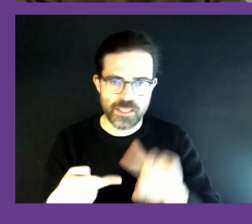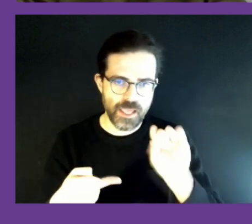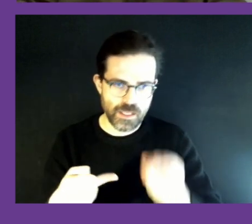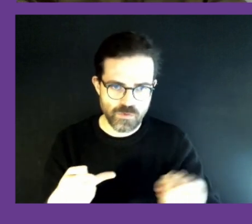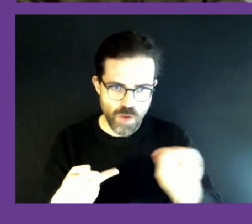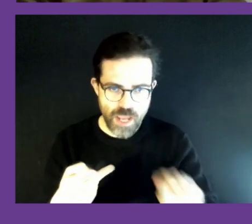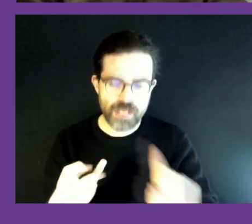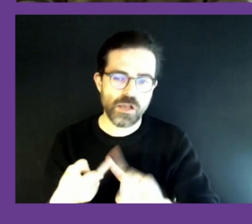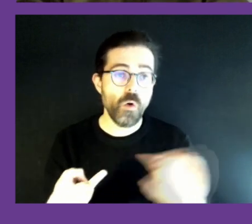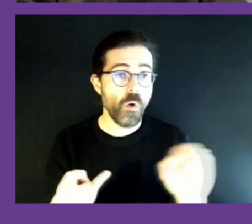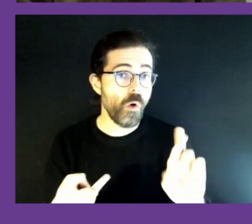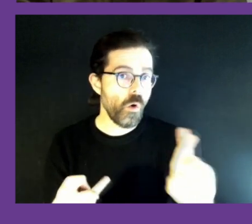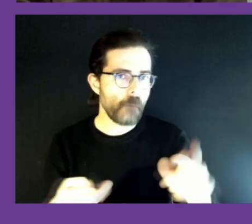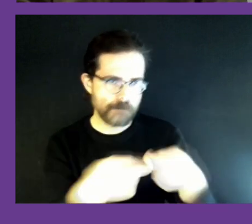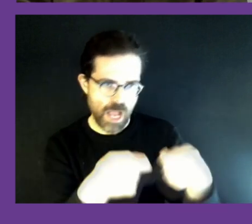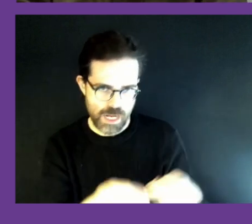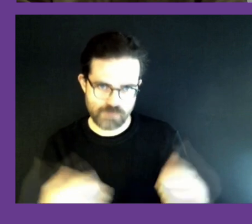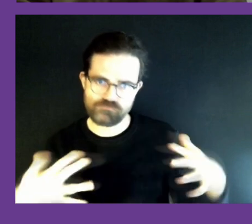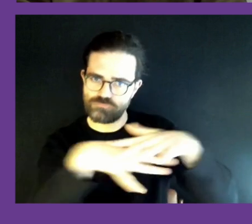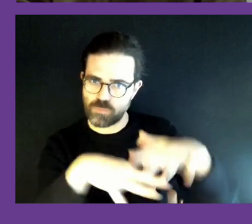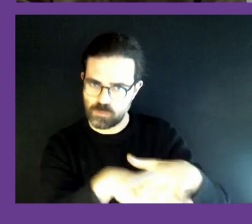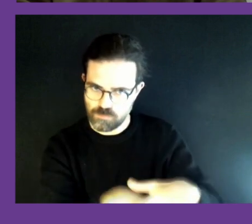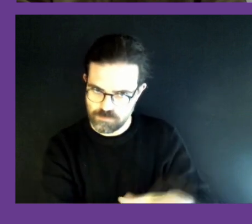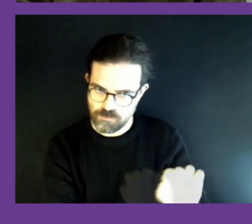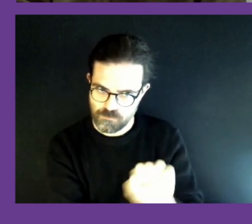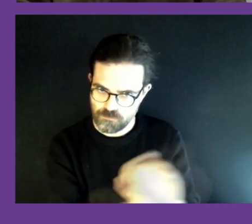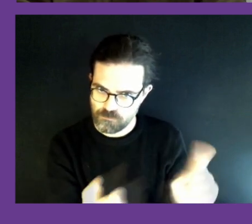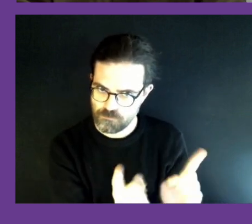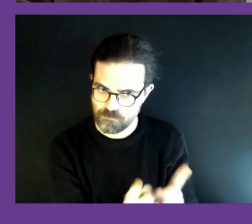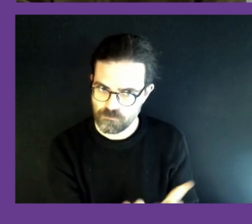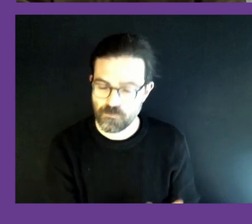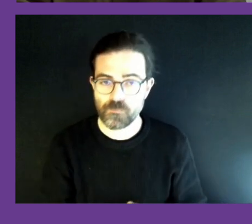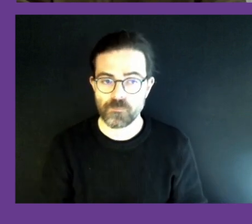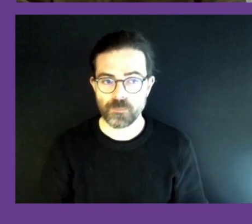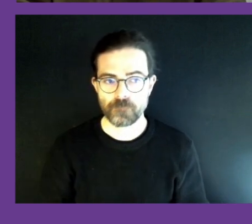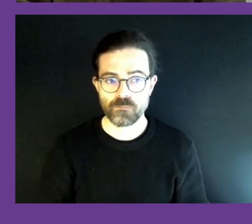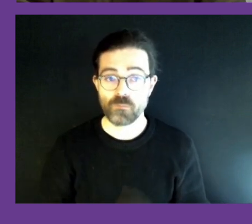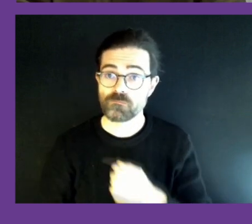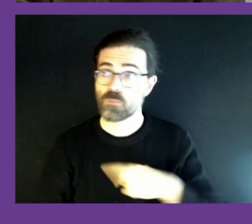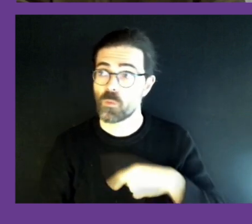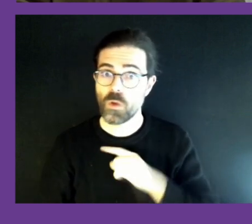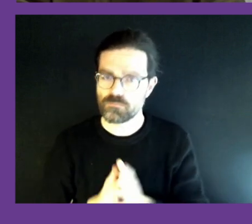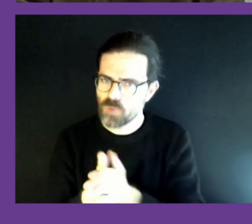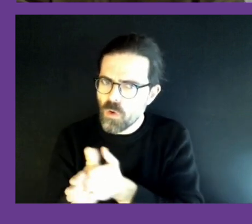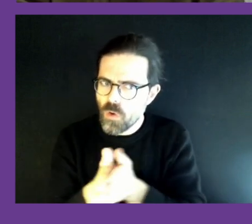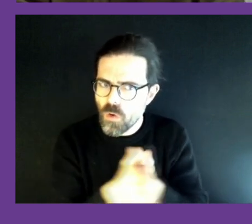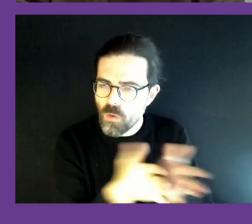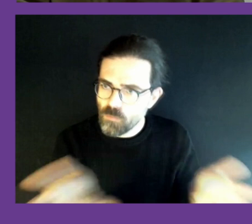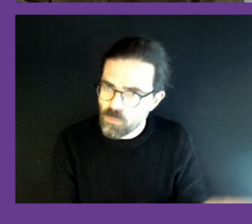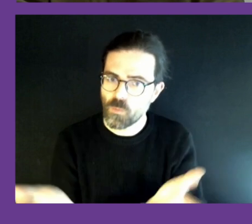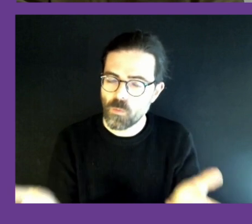instance. And in general, we encourage all of our partners working on accessibility